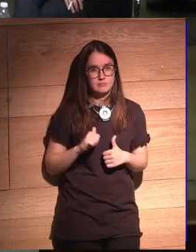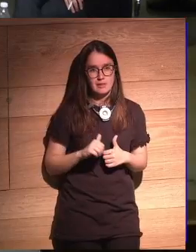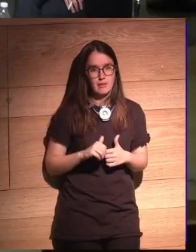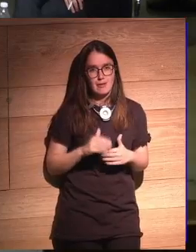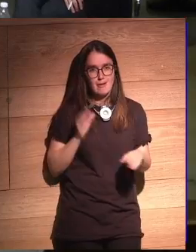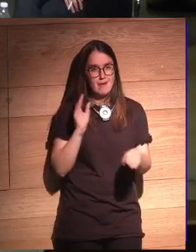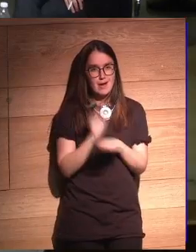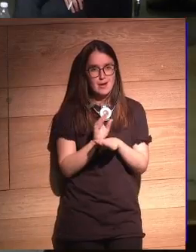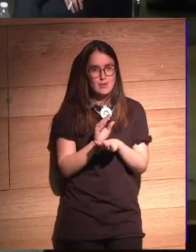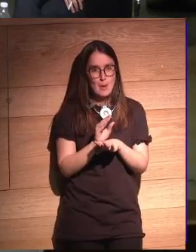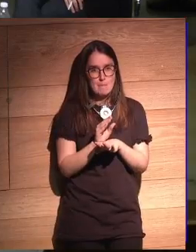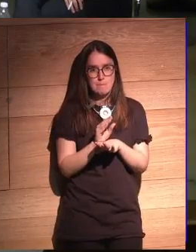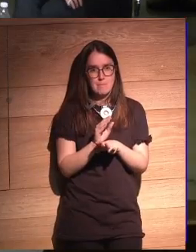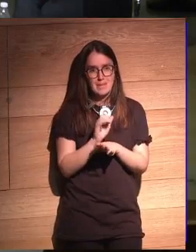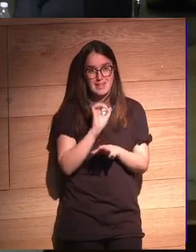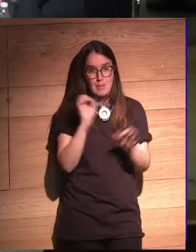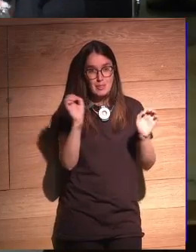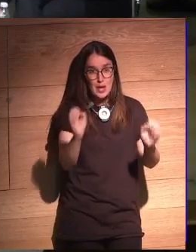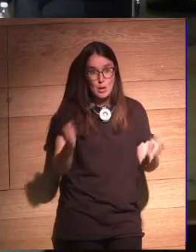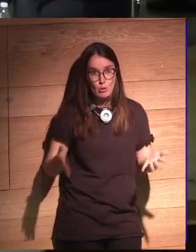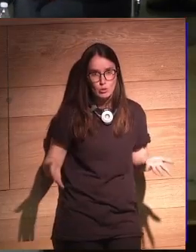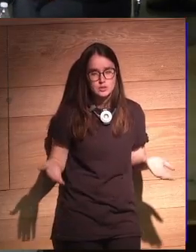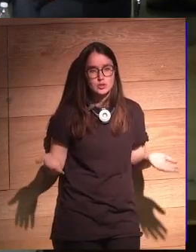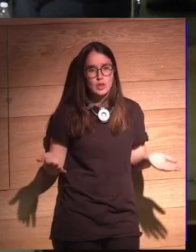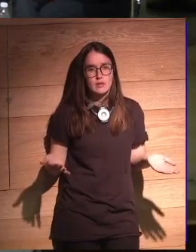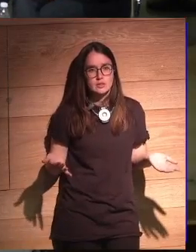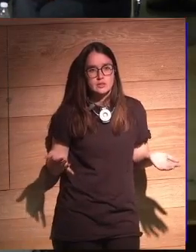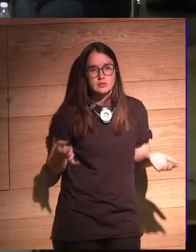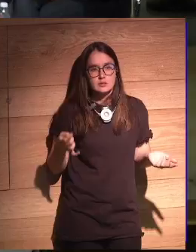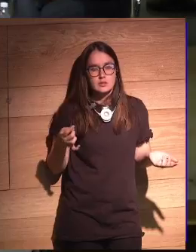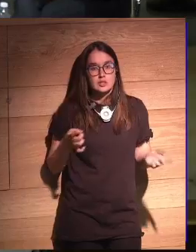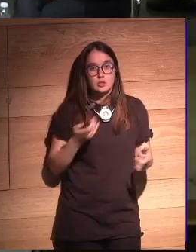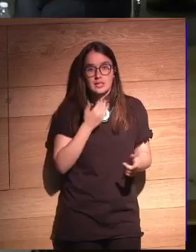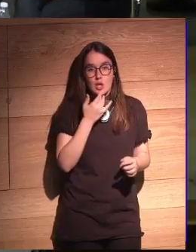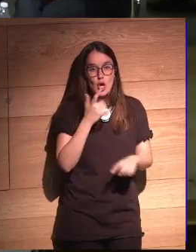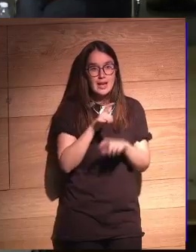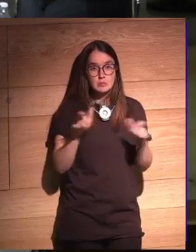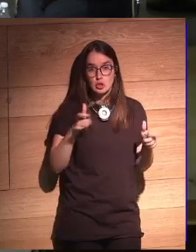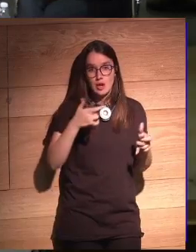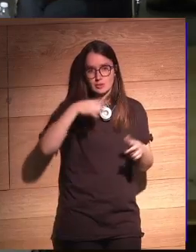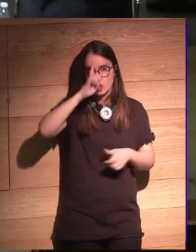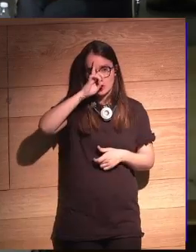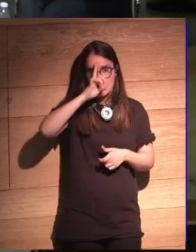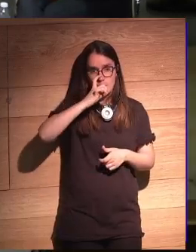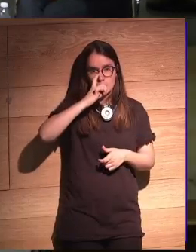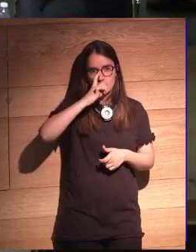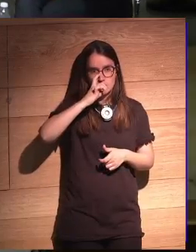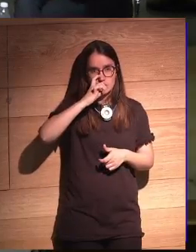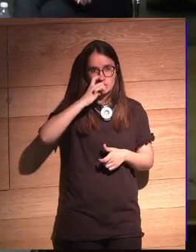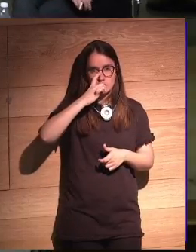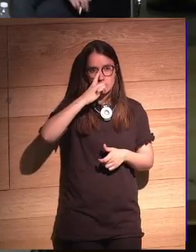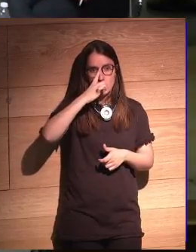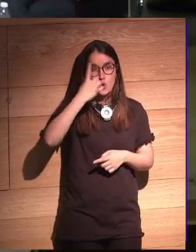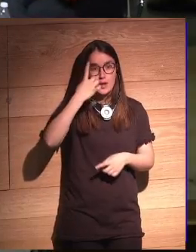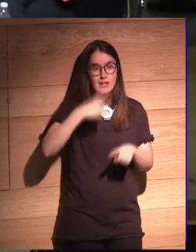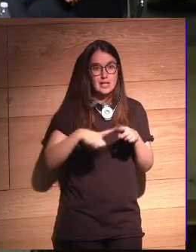I mean, to some extent, this is something that people just aren't aware about. One of the things that a lot of us have been